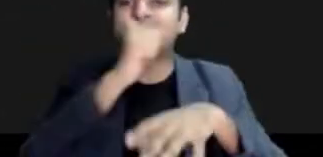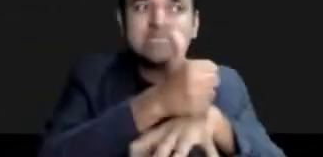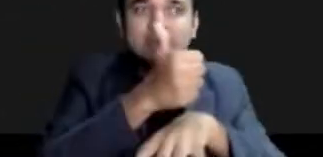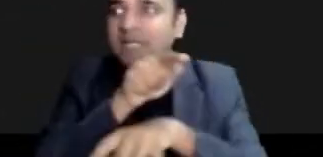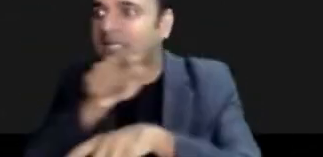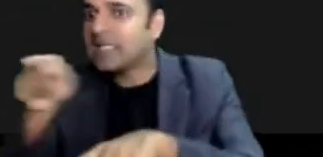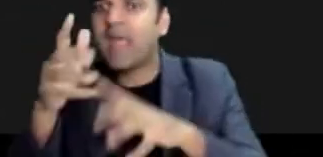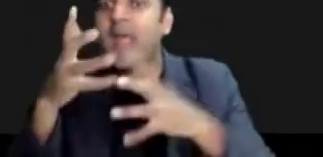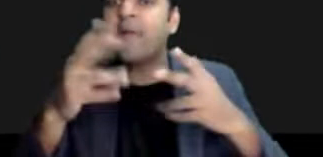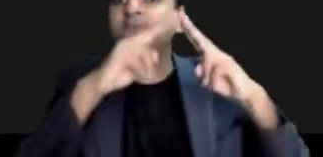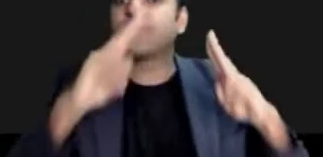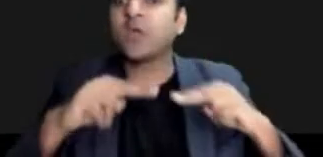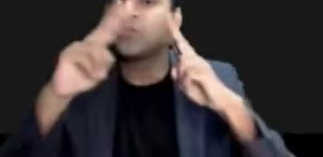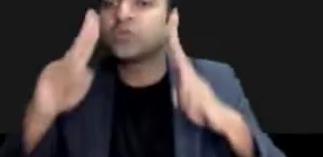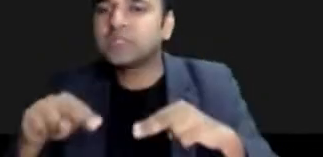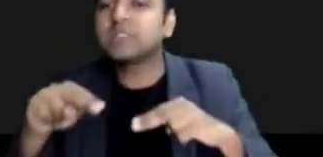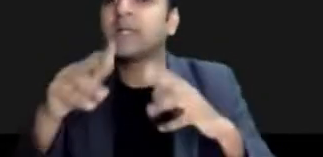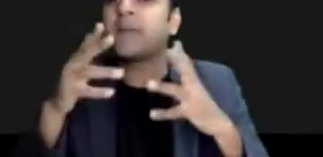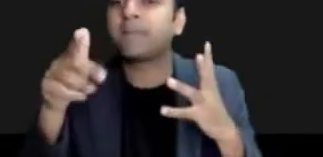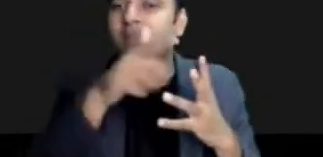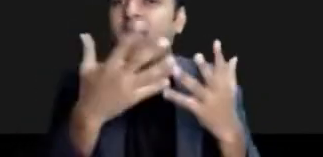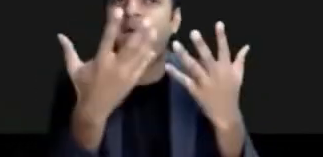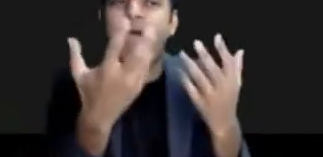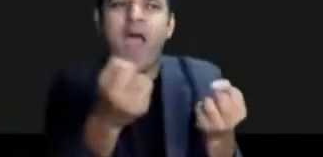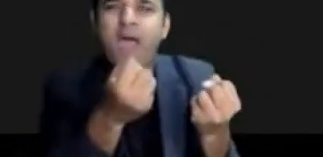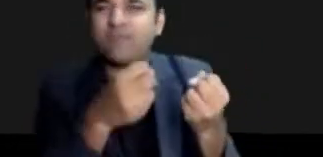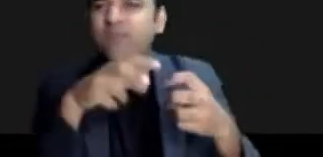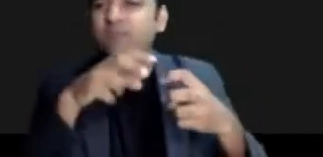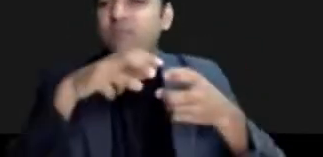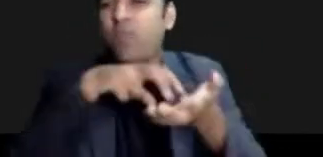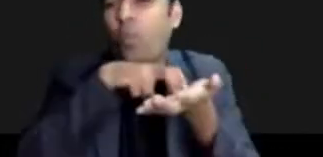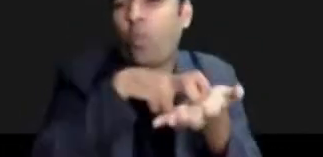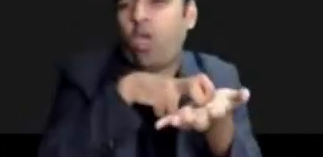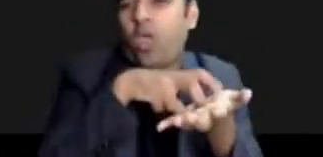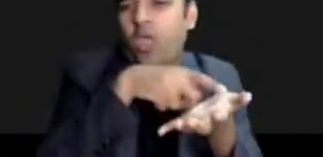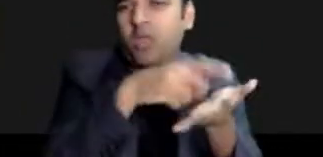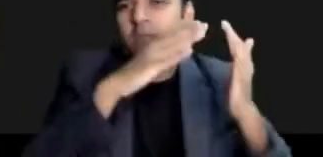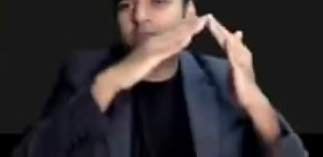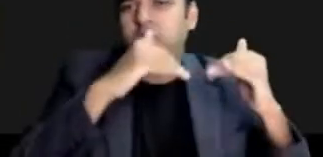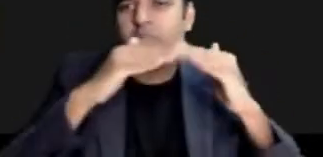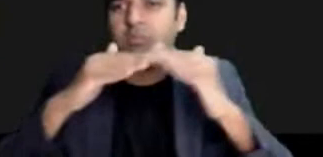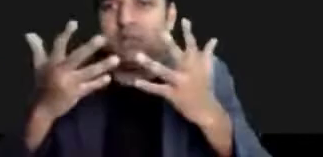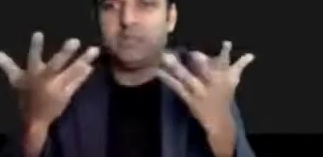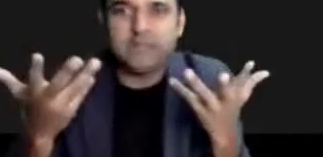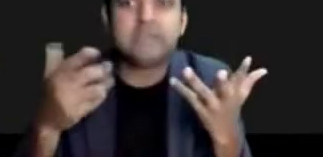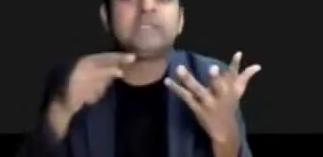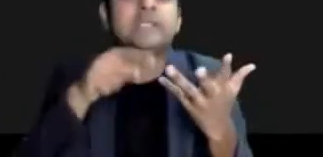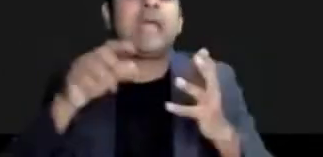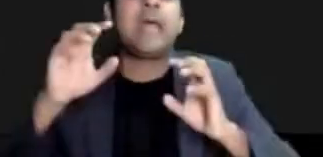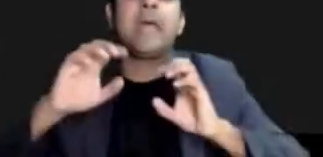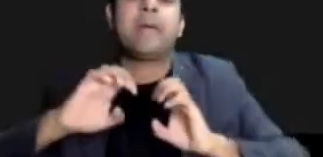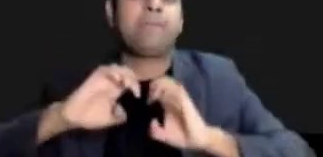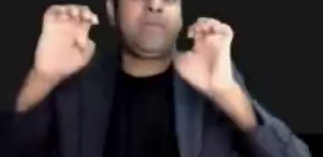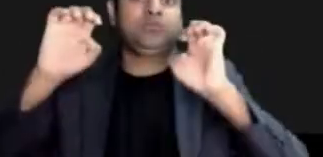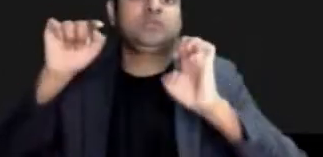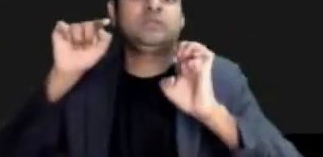when an emergency like COVID-19 happens. We are in a very historical moment right now in terms of disaster